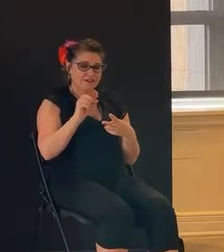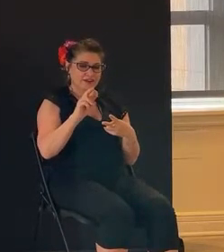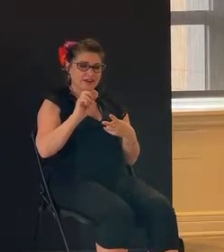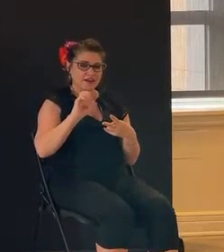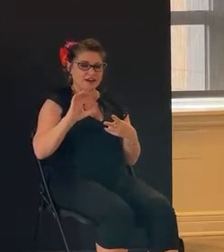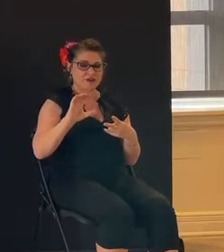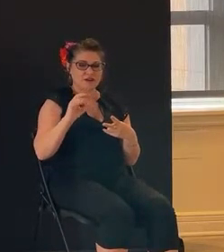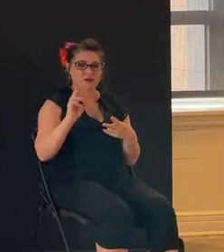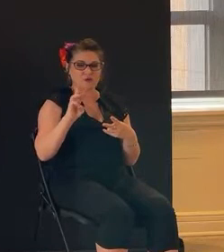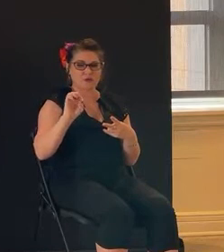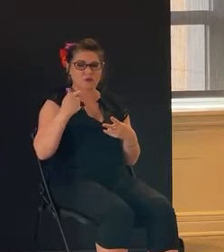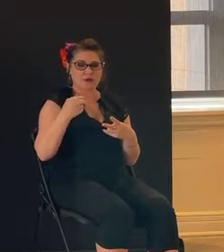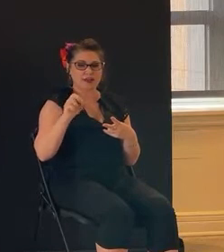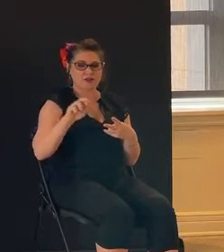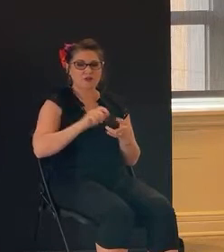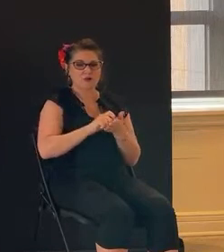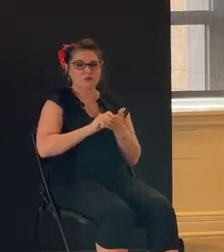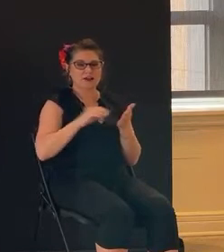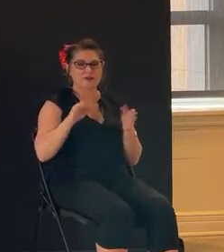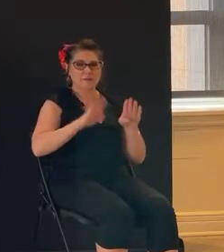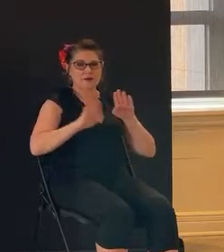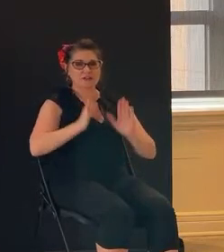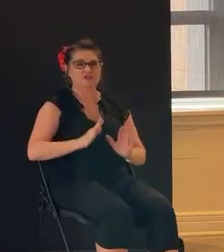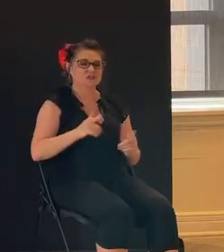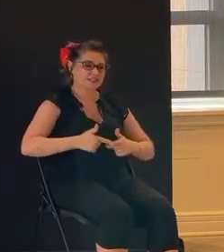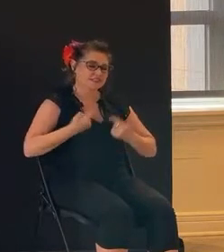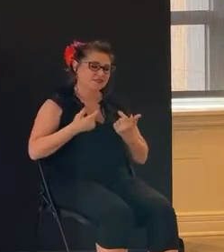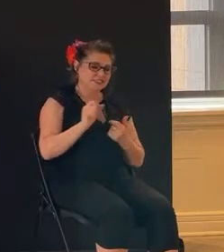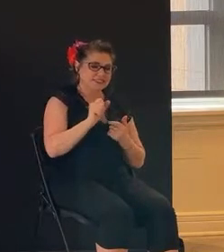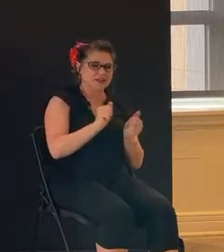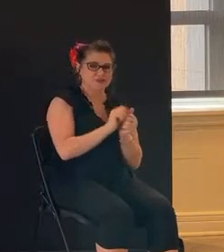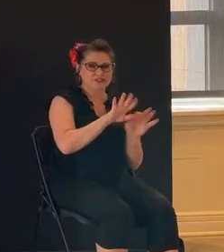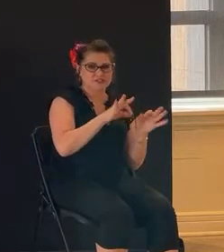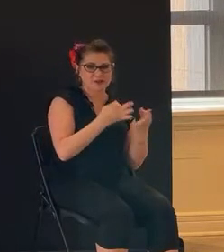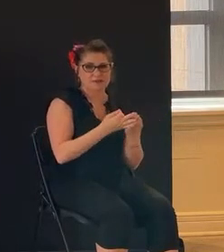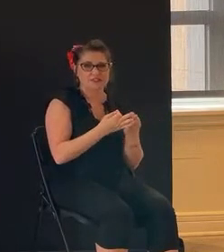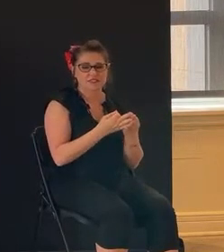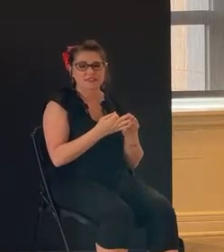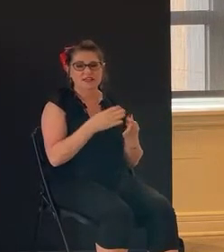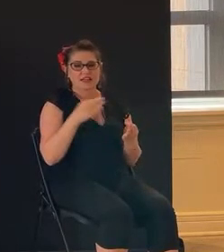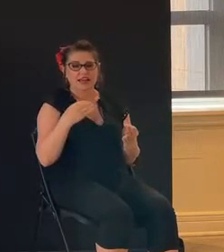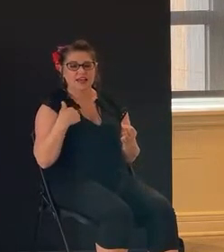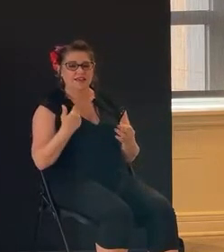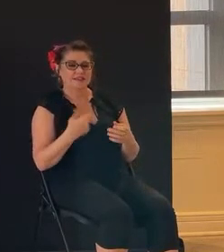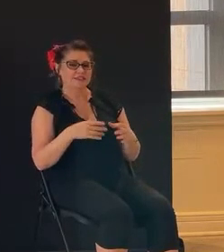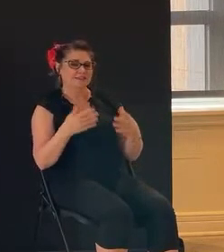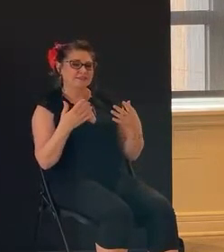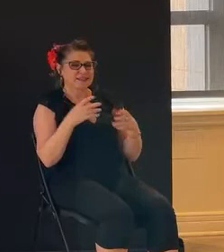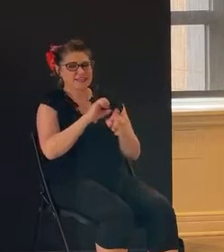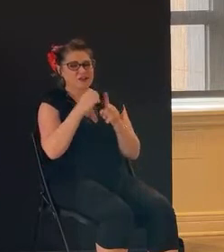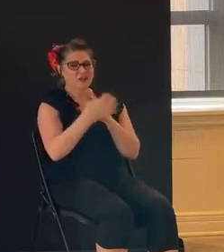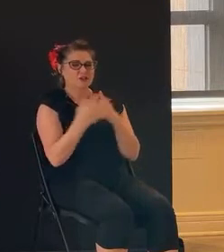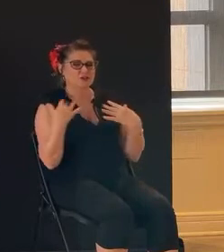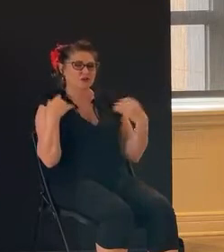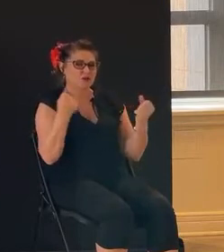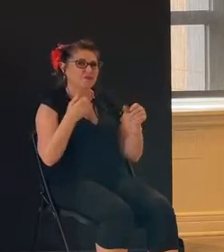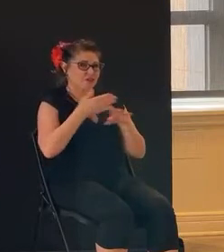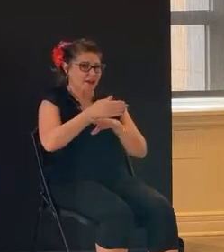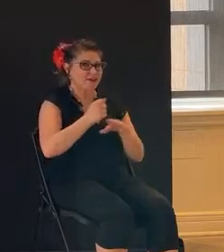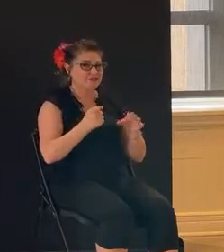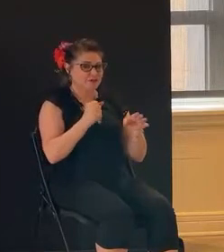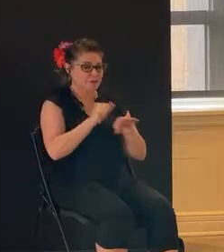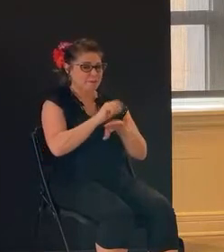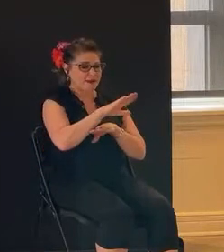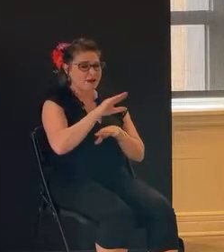and biologist who lives in Seattle with his family. In addition to After the Blast, the ecological recovery of Mount St. Helens, he is the author